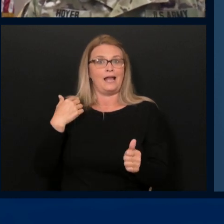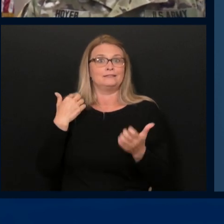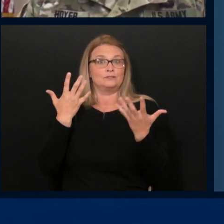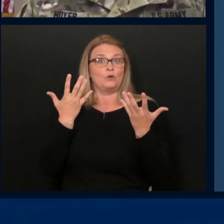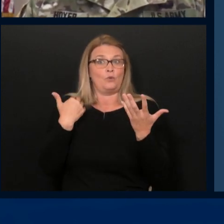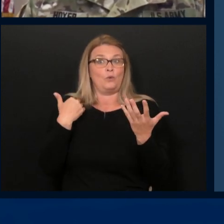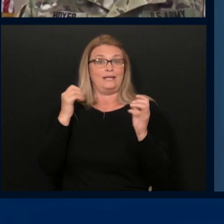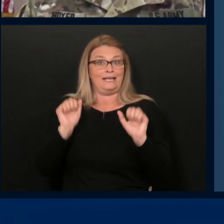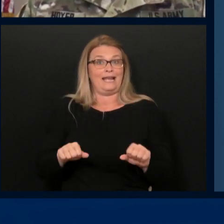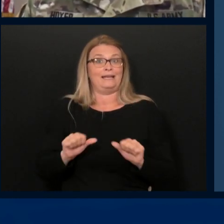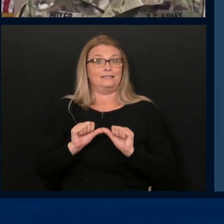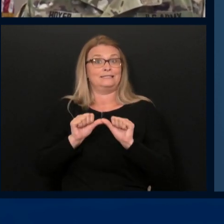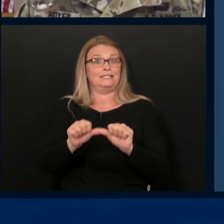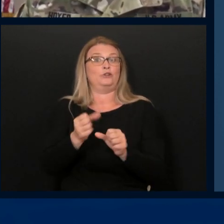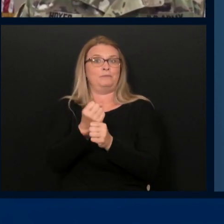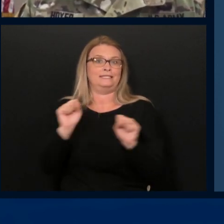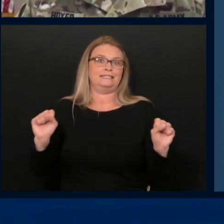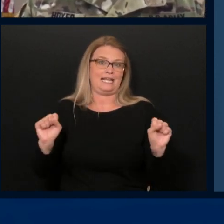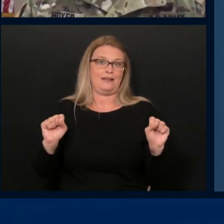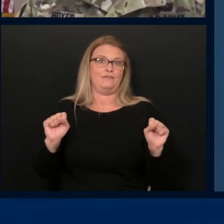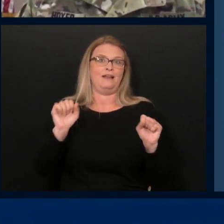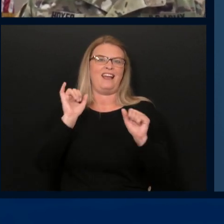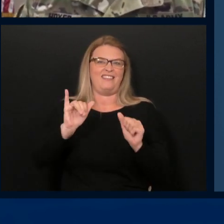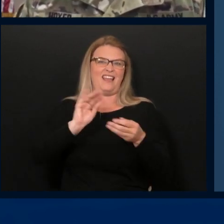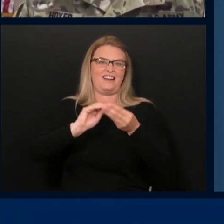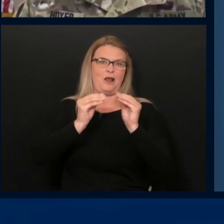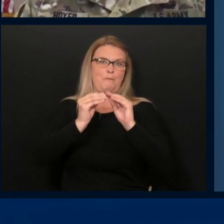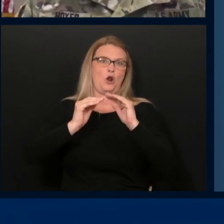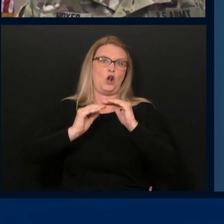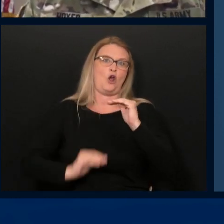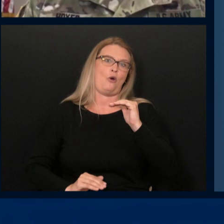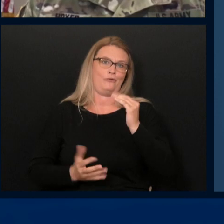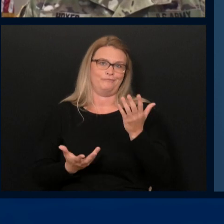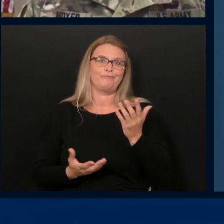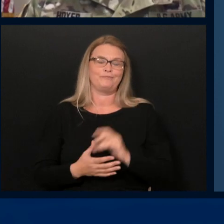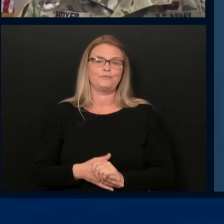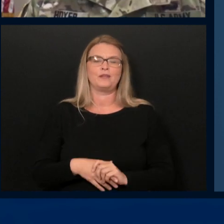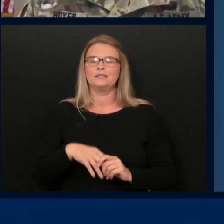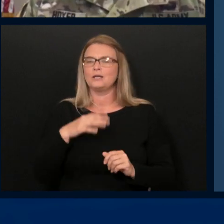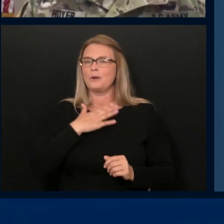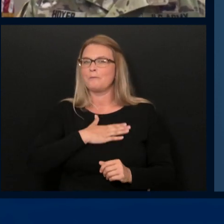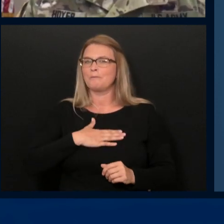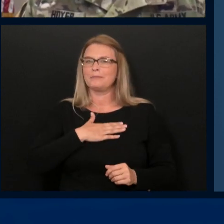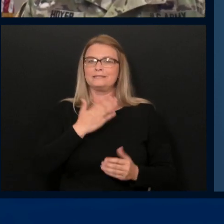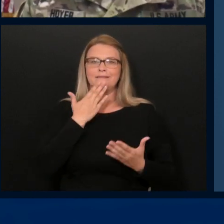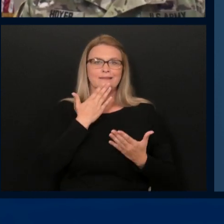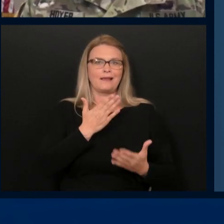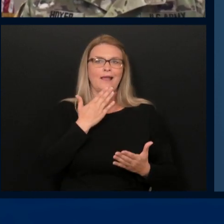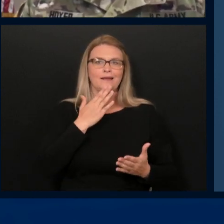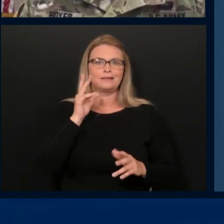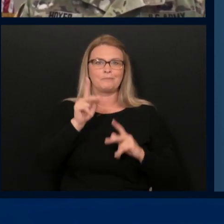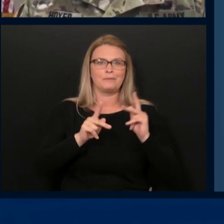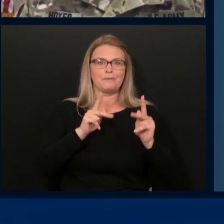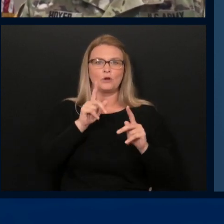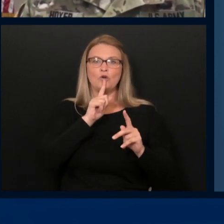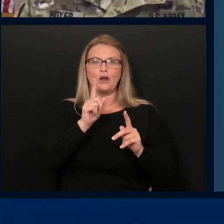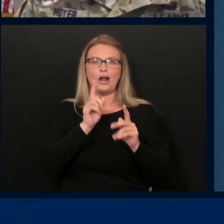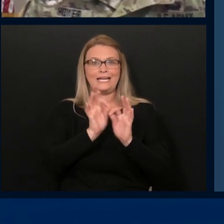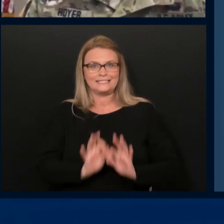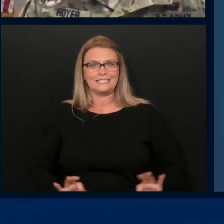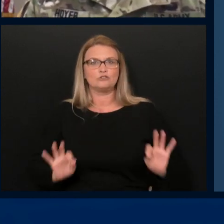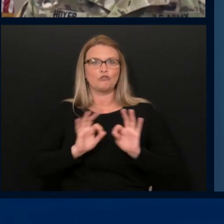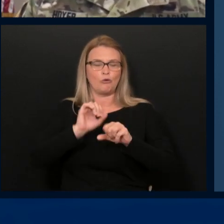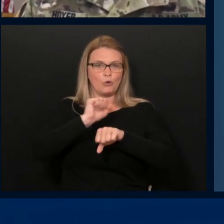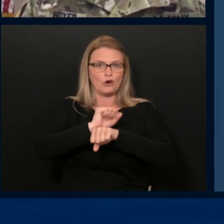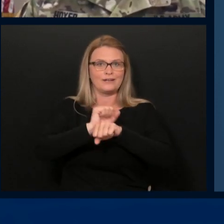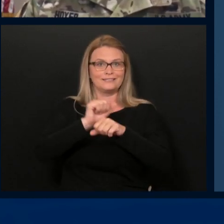so that we can continue to keep that transmission rate low. So I want to pay particular tribute to those essential workers in the